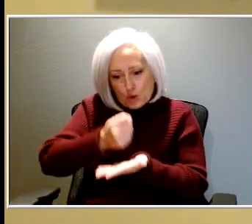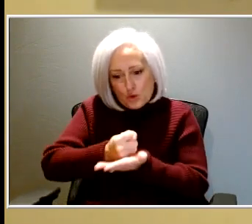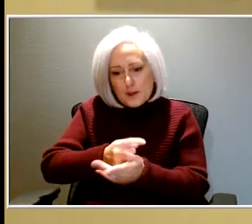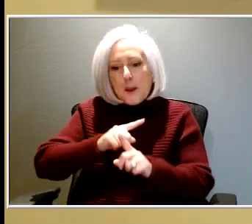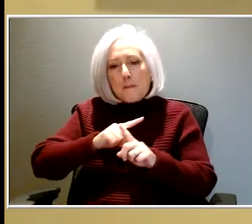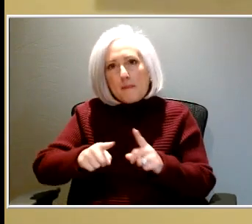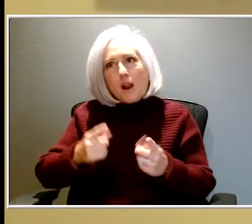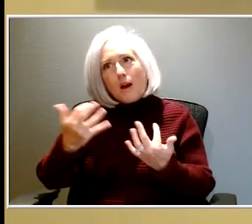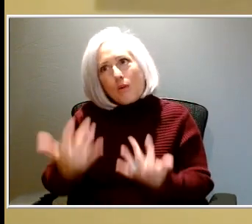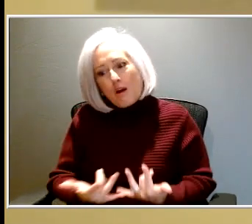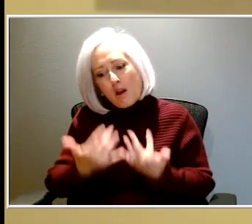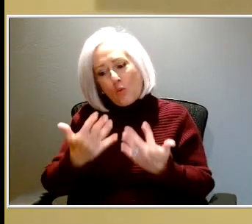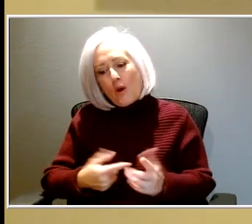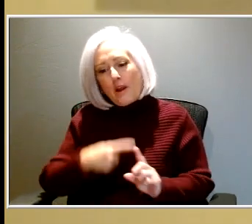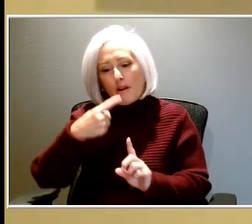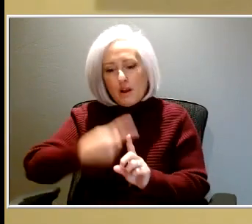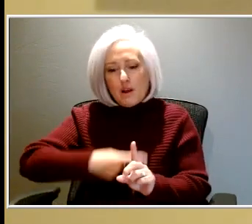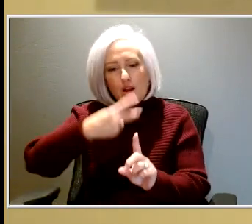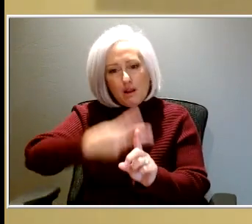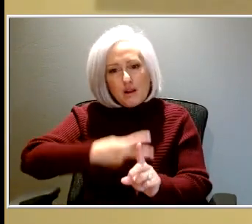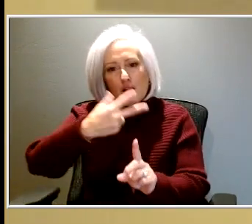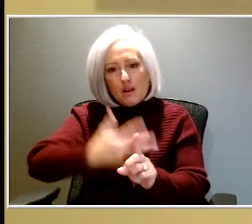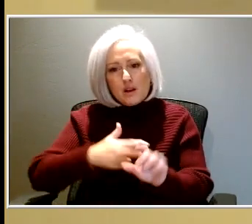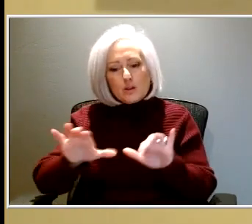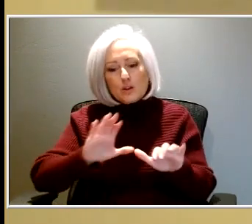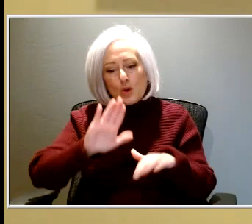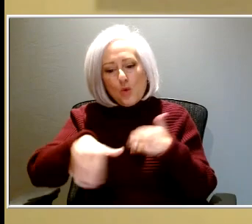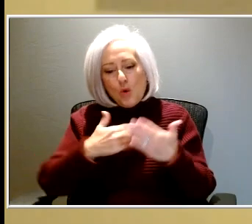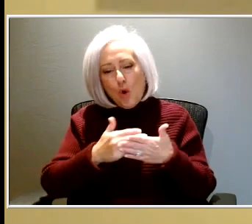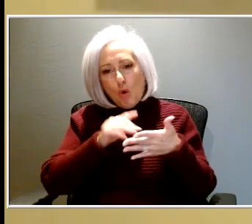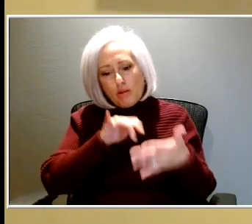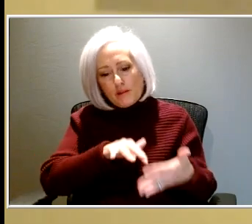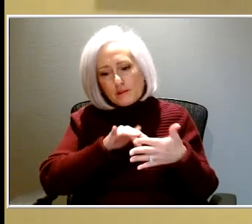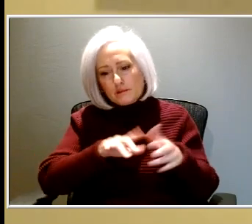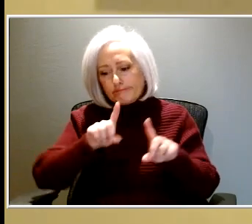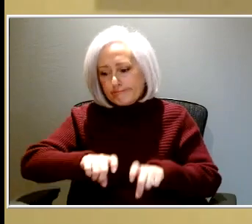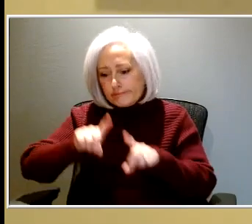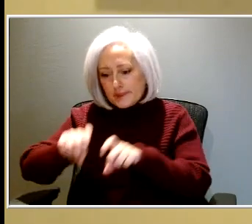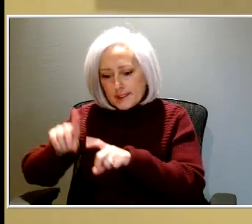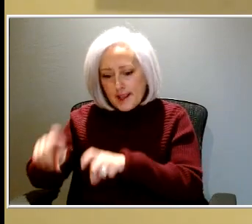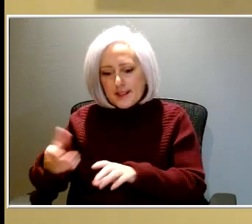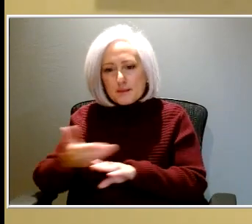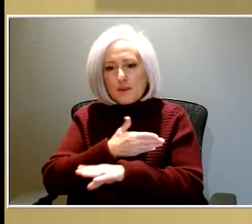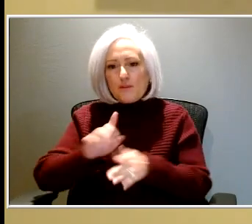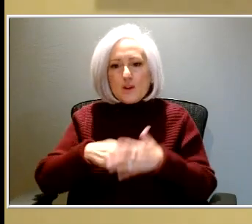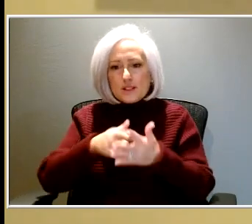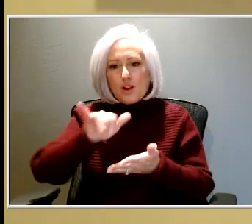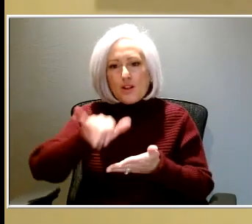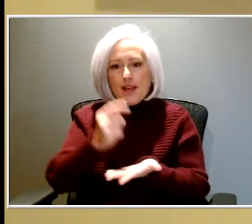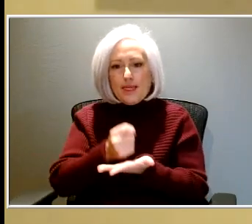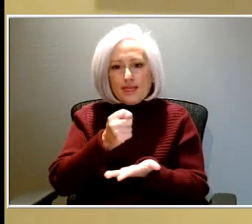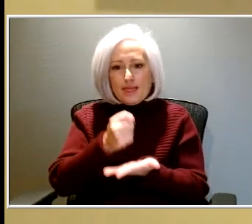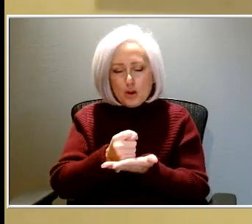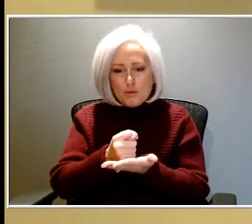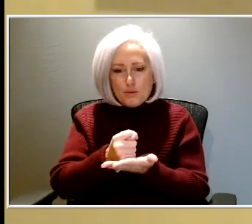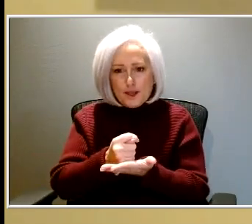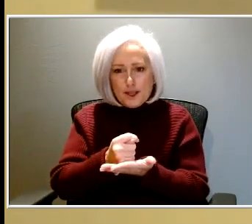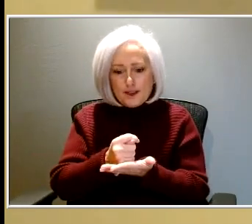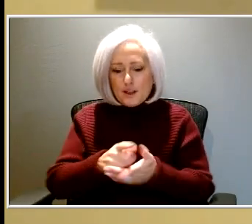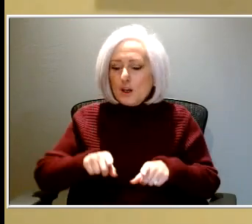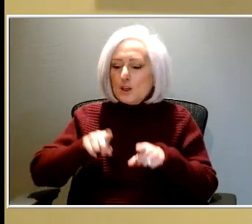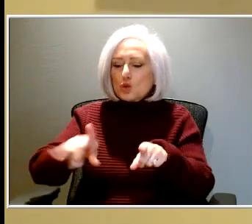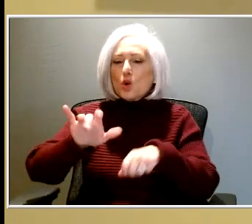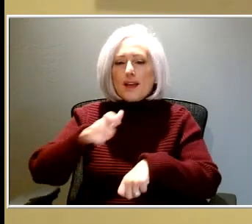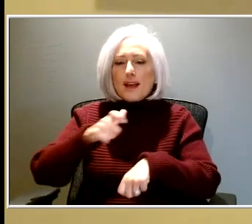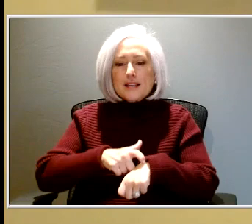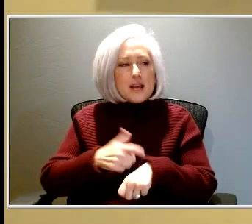the other colleagues, to have all the exams and tests that they wanted before they started the therapy. And during that time, I